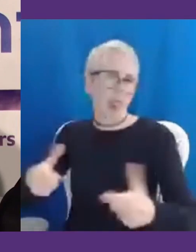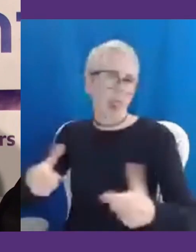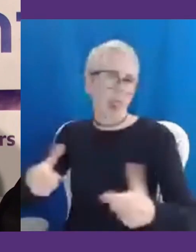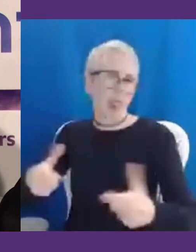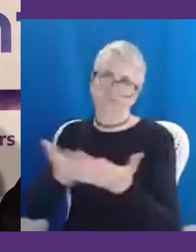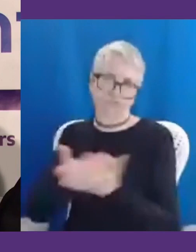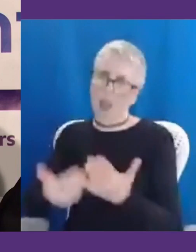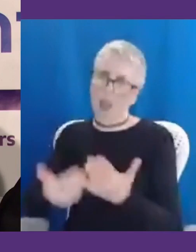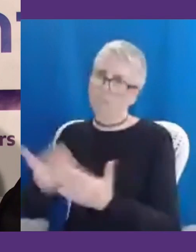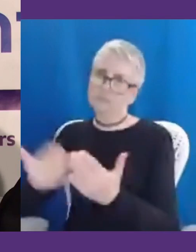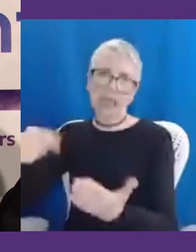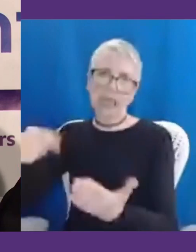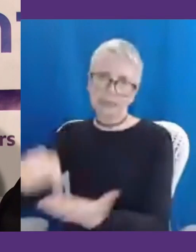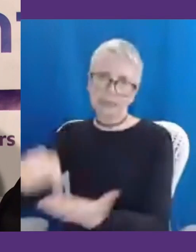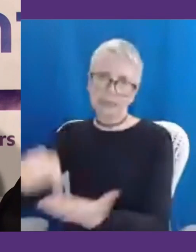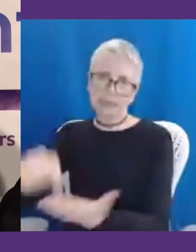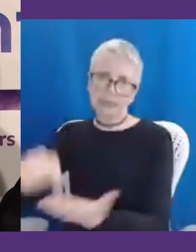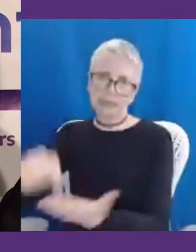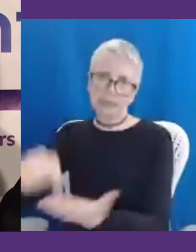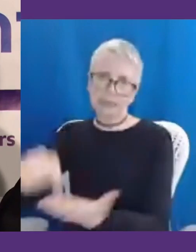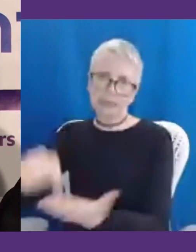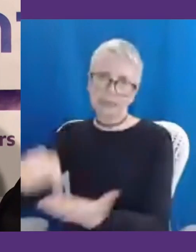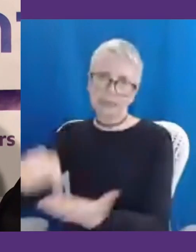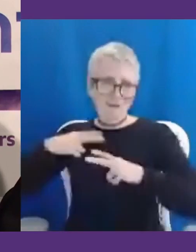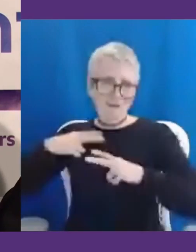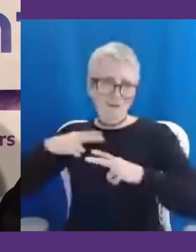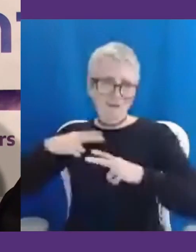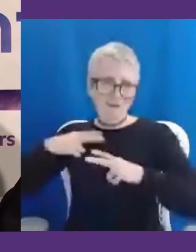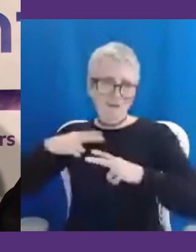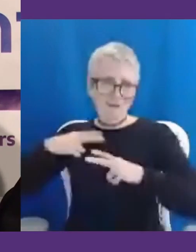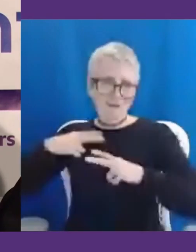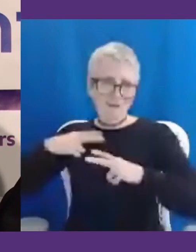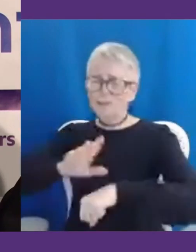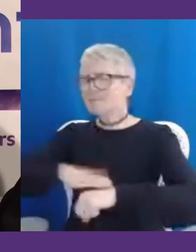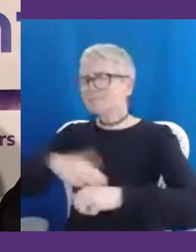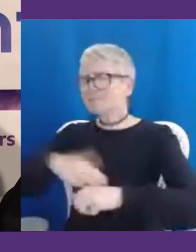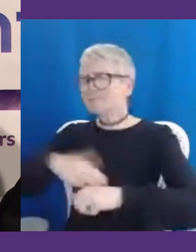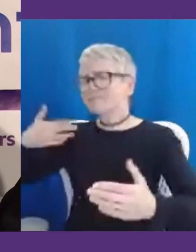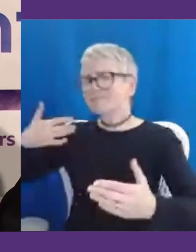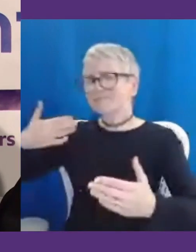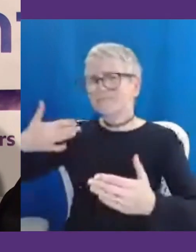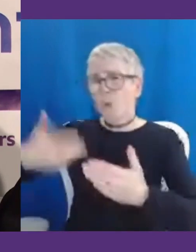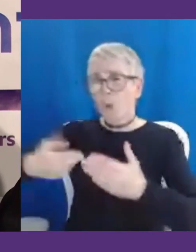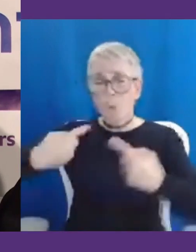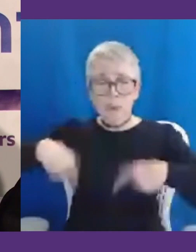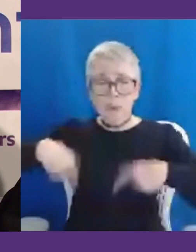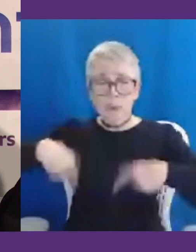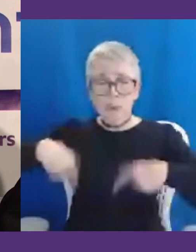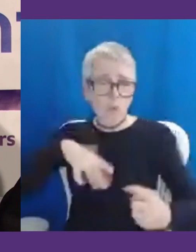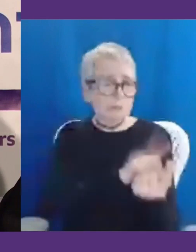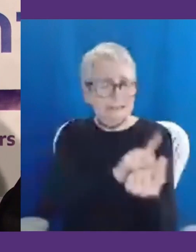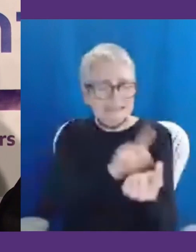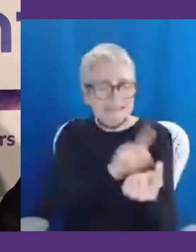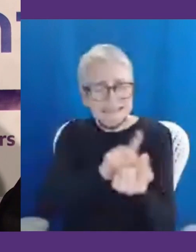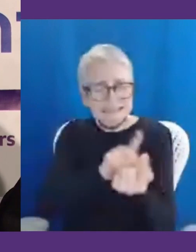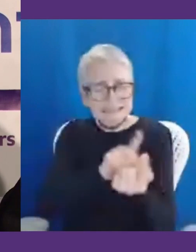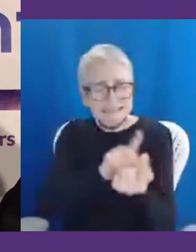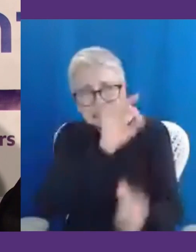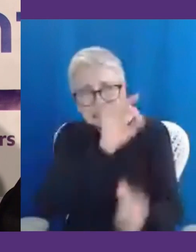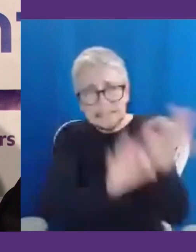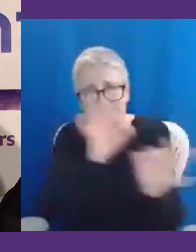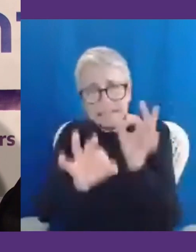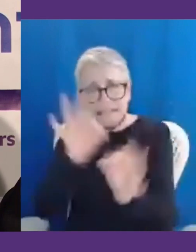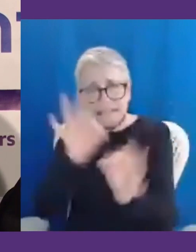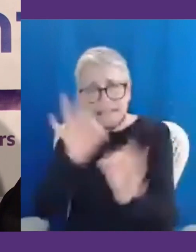wanted to, speak to as many people as possible. So, but we think you never can